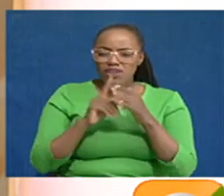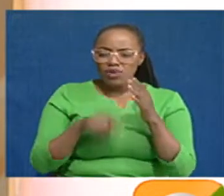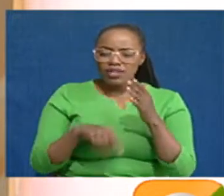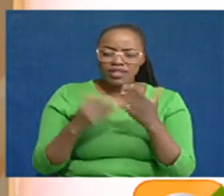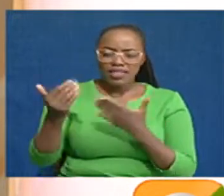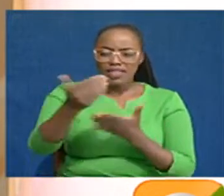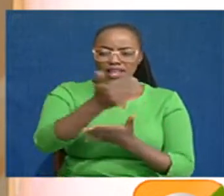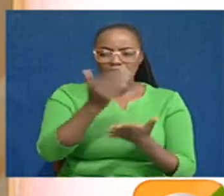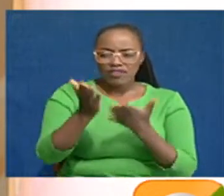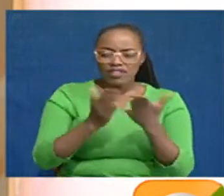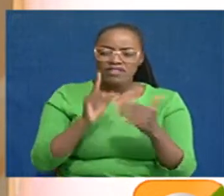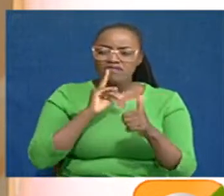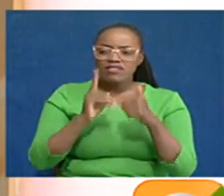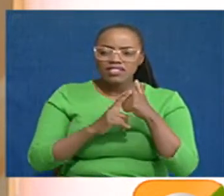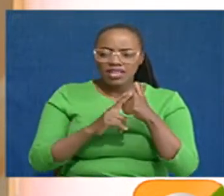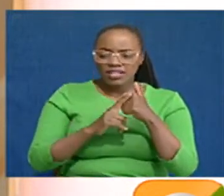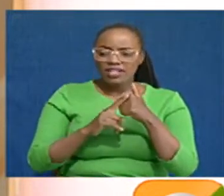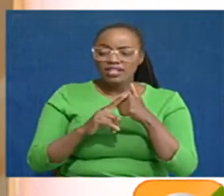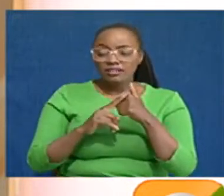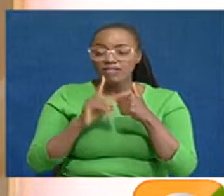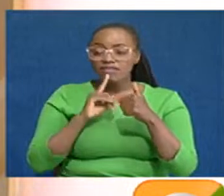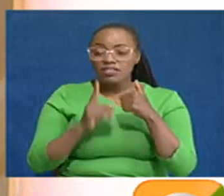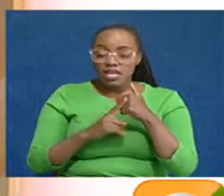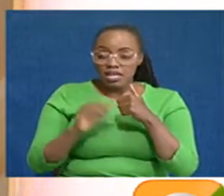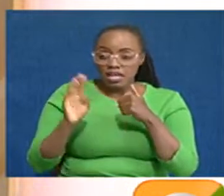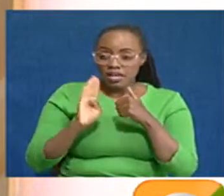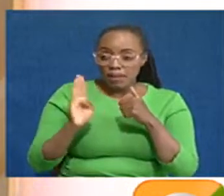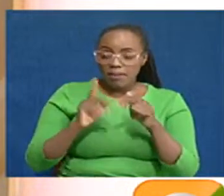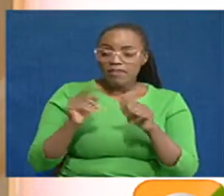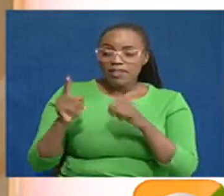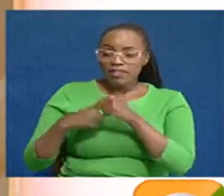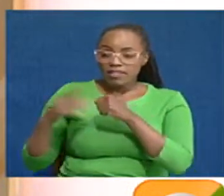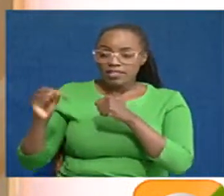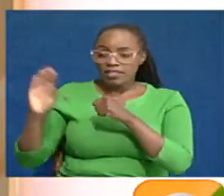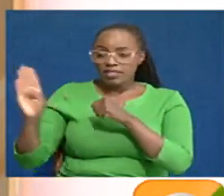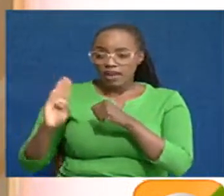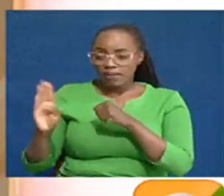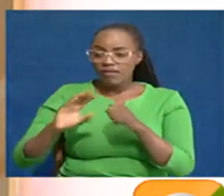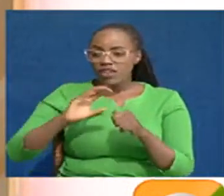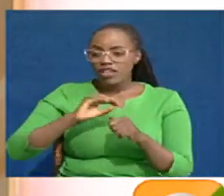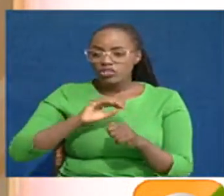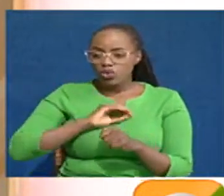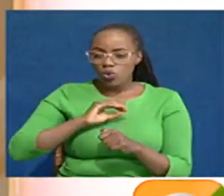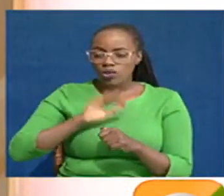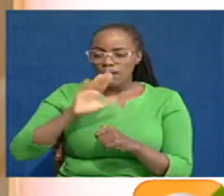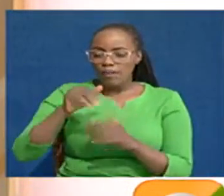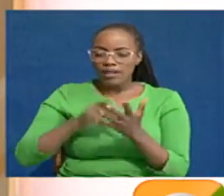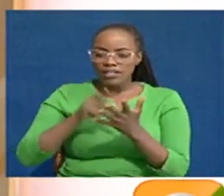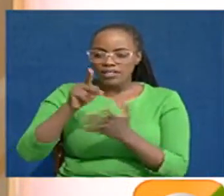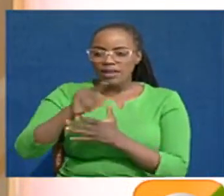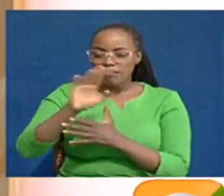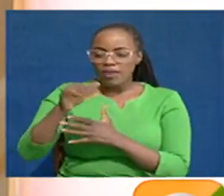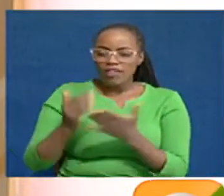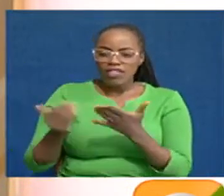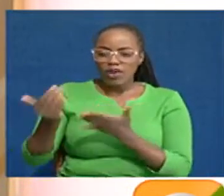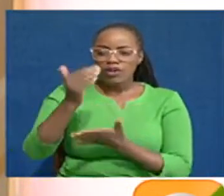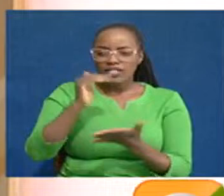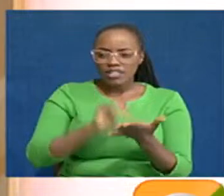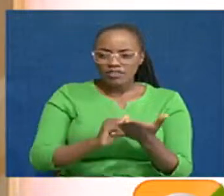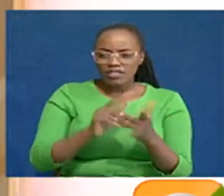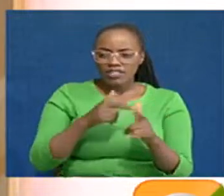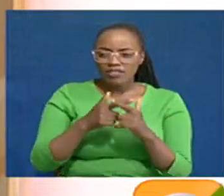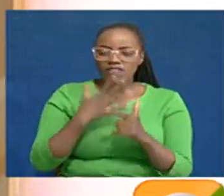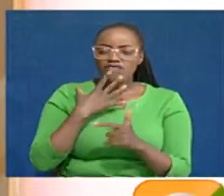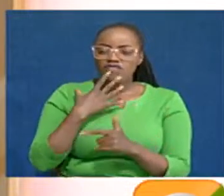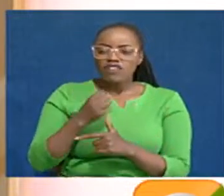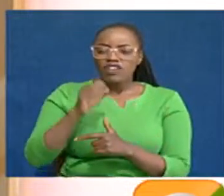Service has collected 600 billion, for instance, of which 60 billion is actually owed back, in terms of payment. Right. The real collection is actually